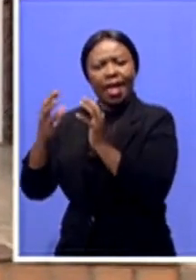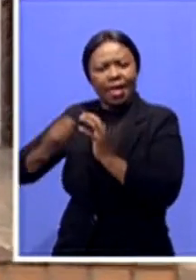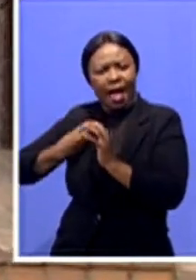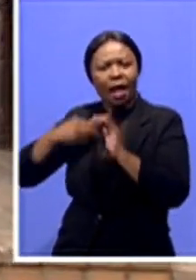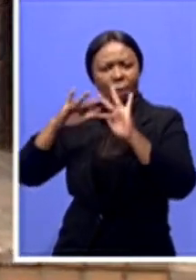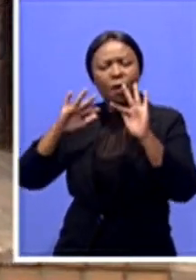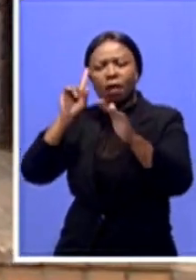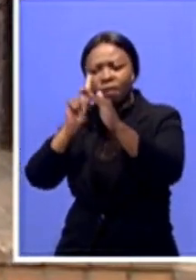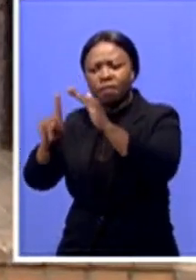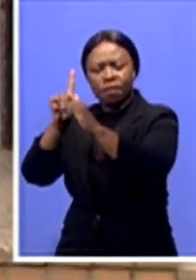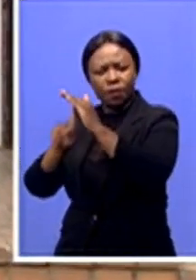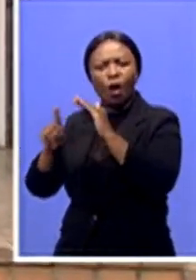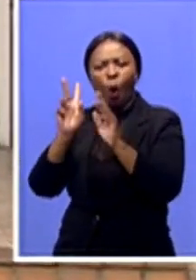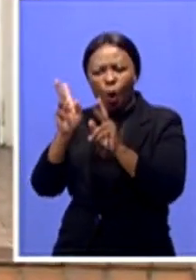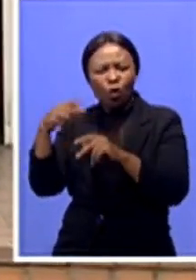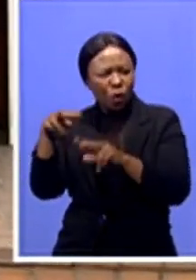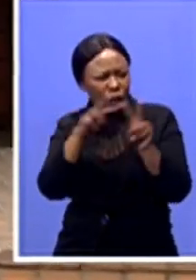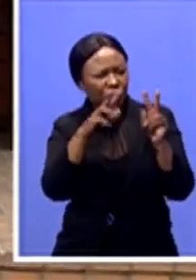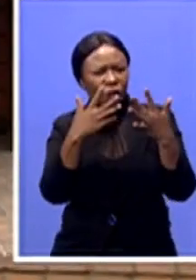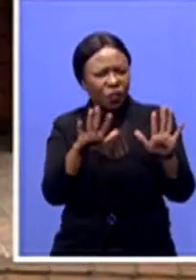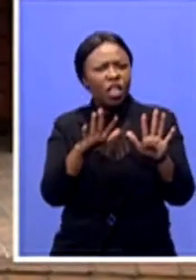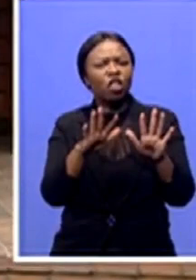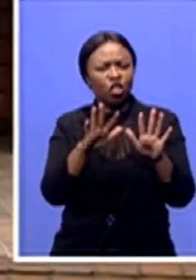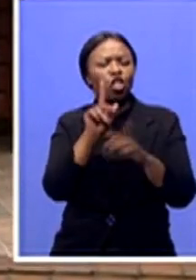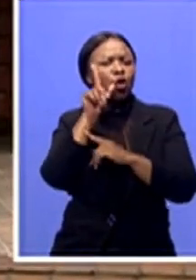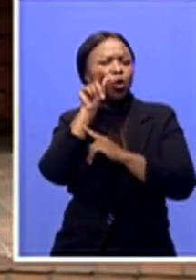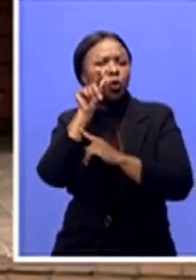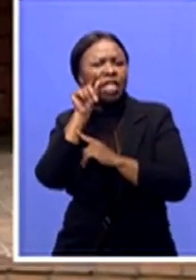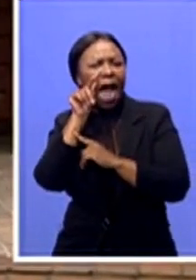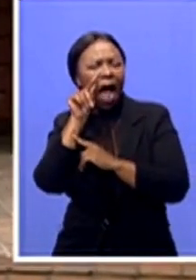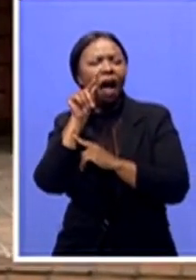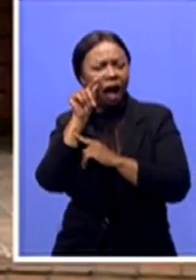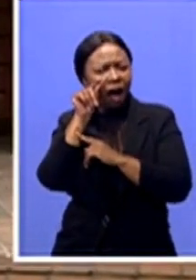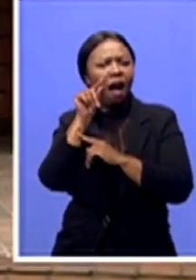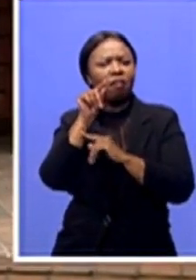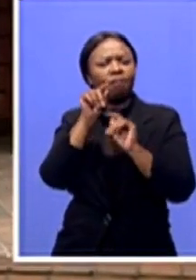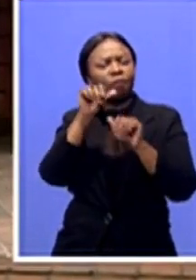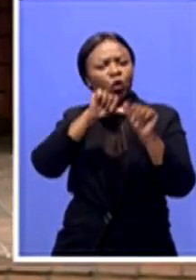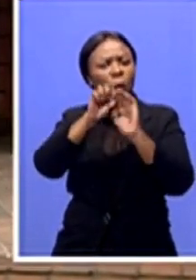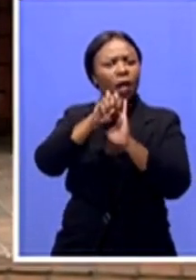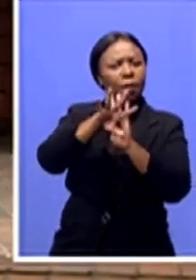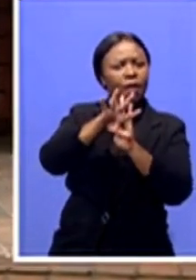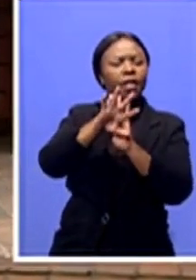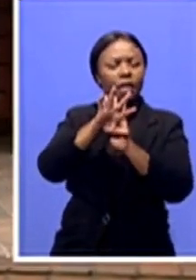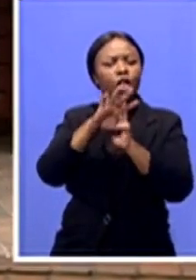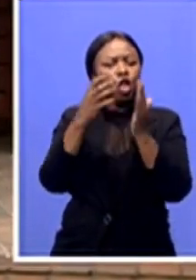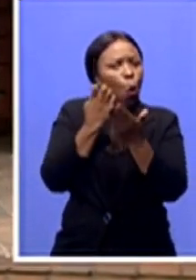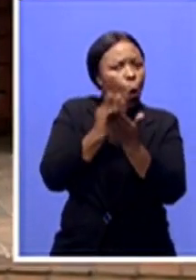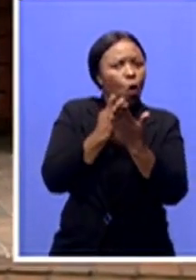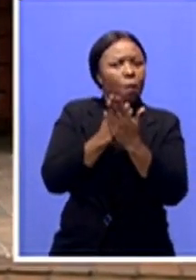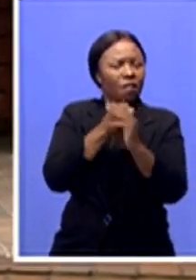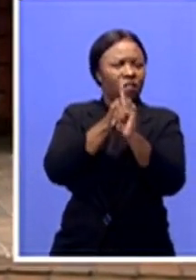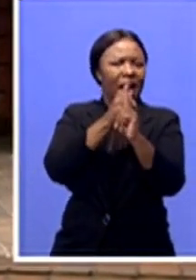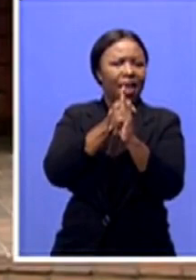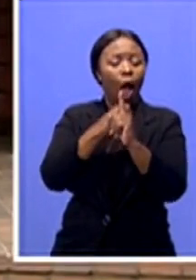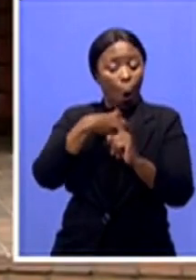up the Twitter spaces alongside the economic freedom fighters, which had their own gatherings on Twitter in the course